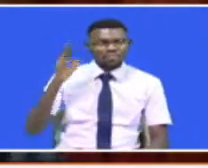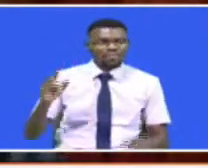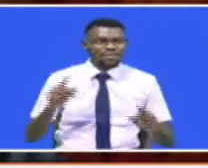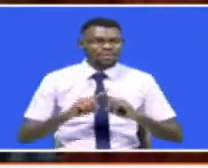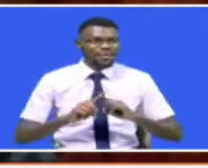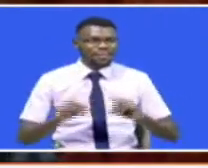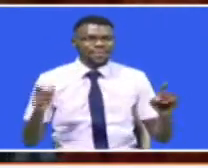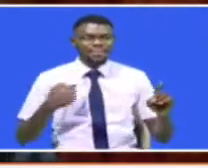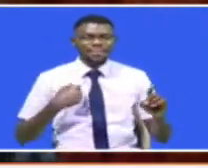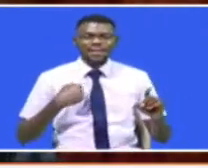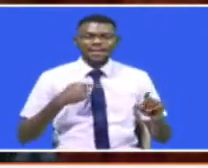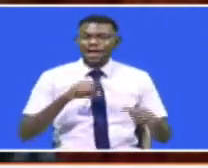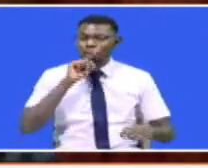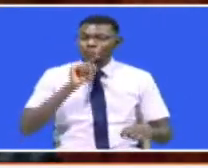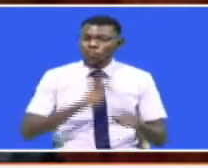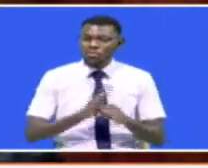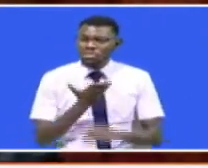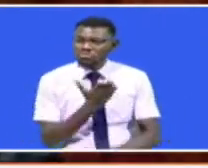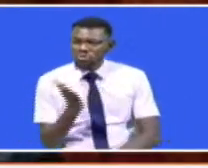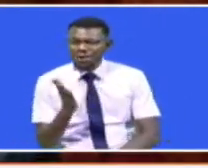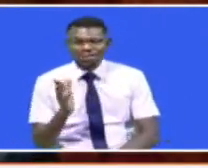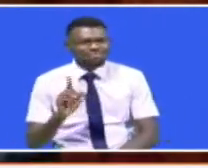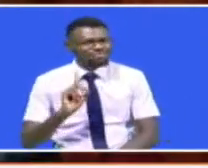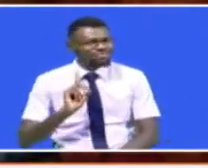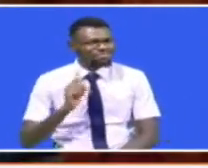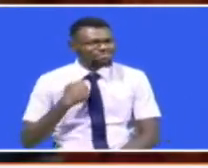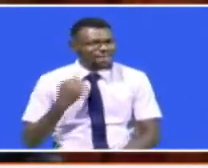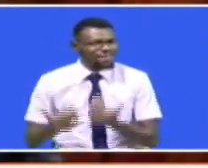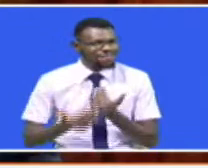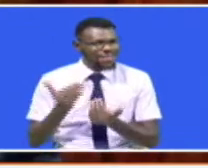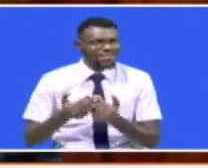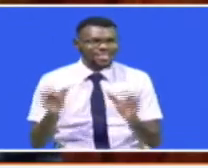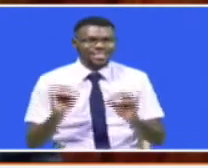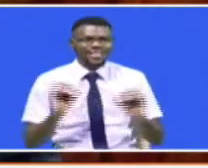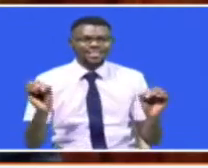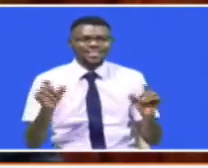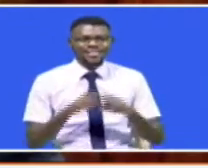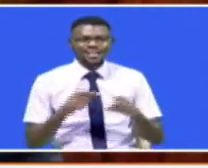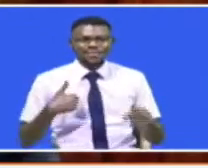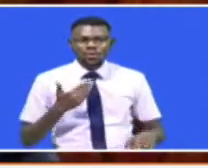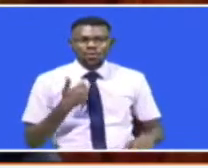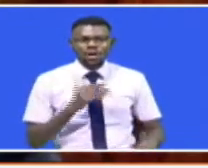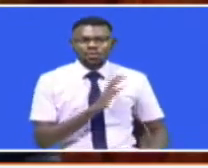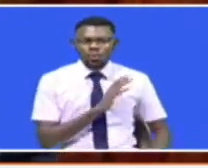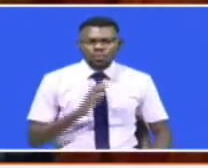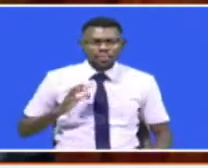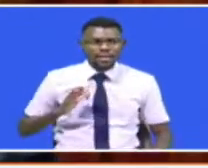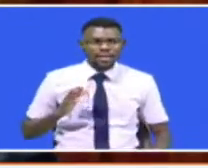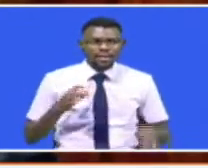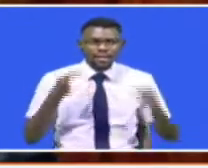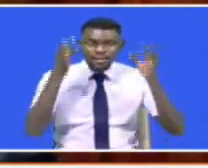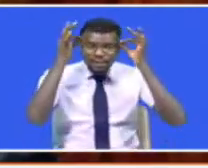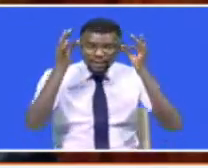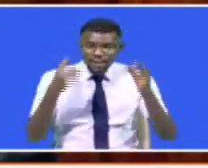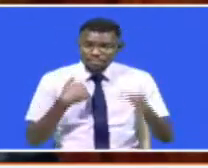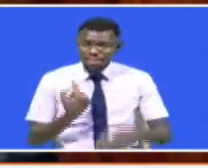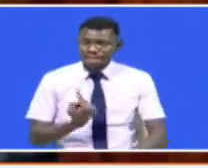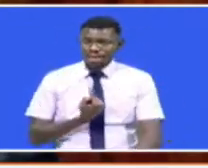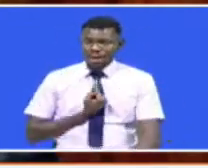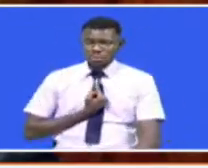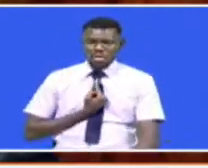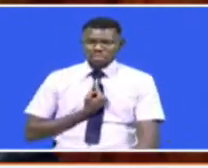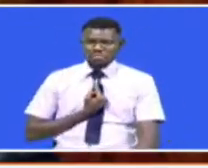I can assure this committee that is not the case. Furthermore, I want to remind the committee that decision is not made by me